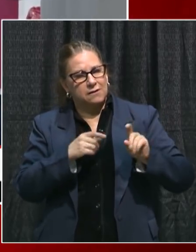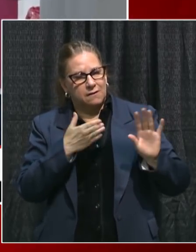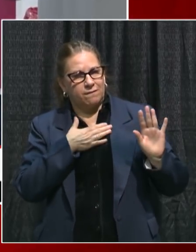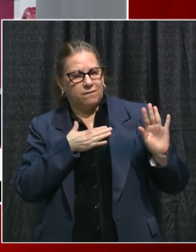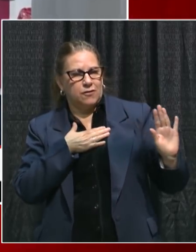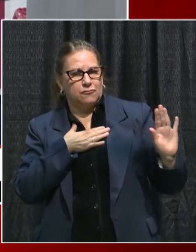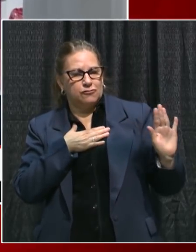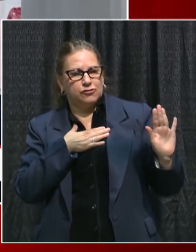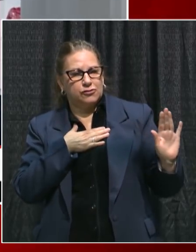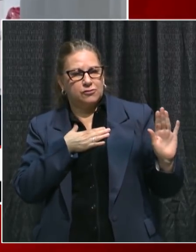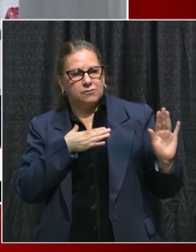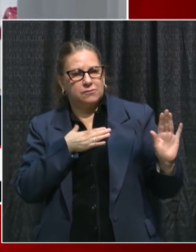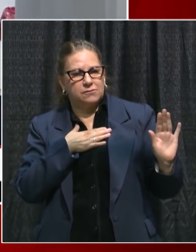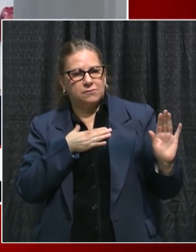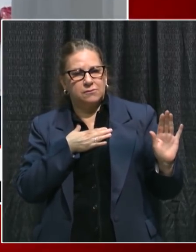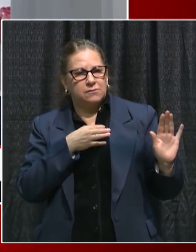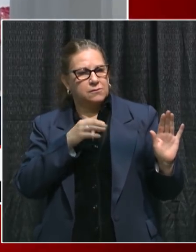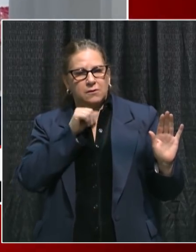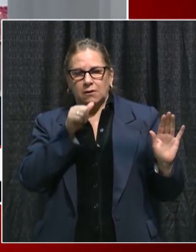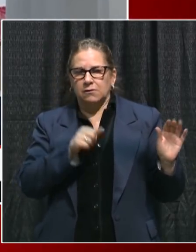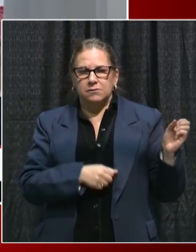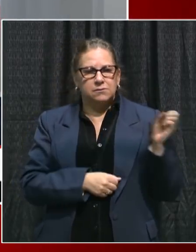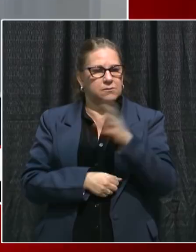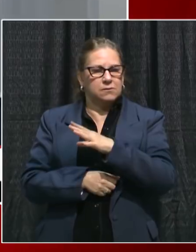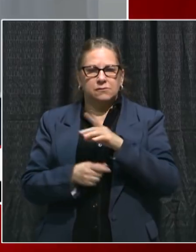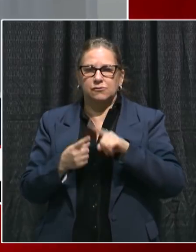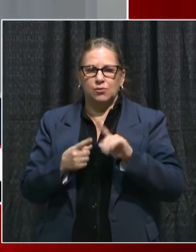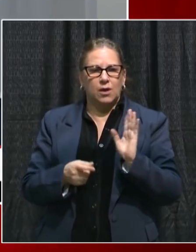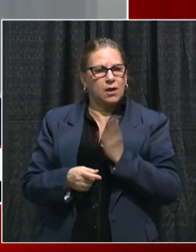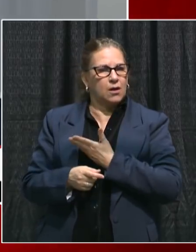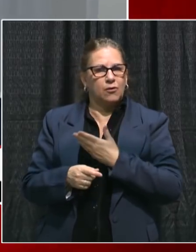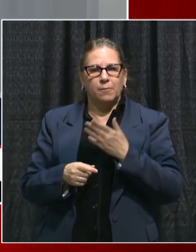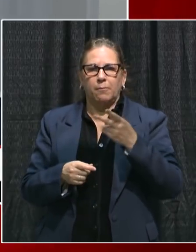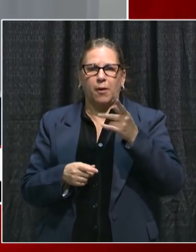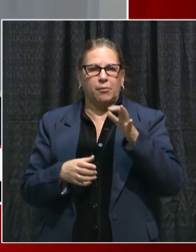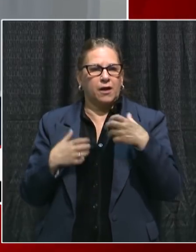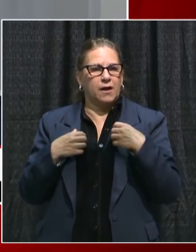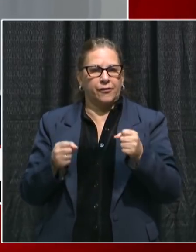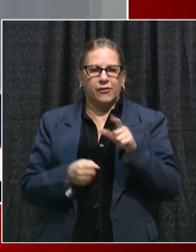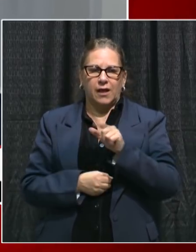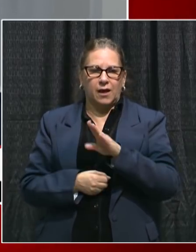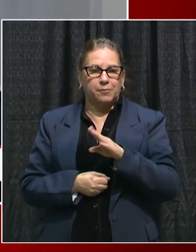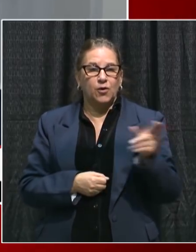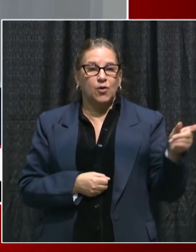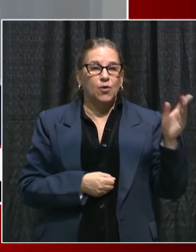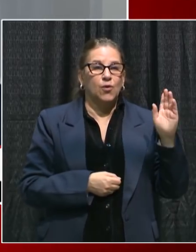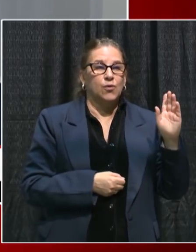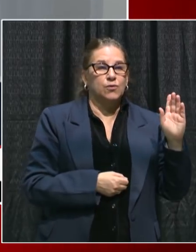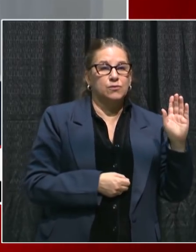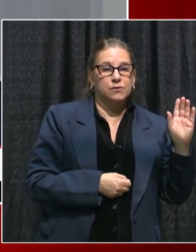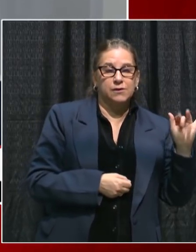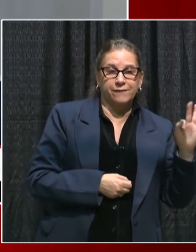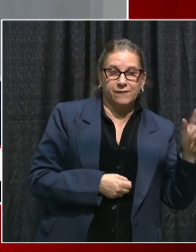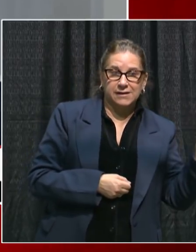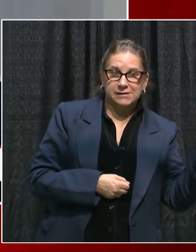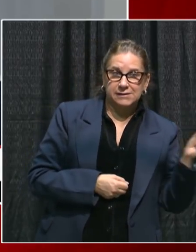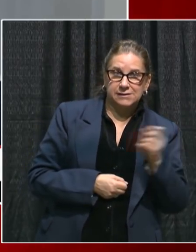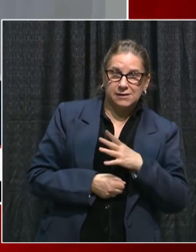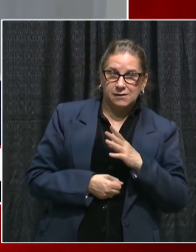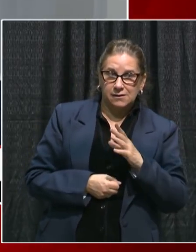lab. And certainly if they did, that would give us the opportunity for DC Health to assist with